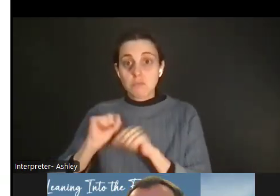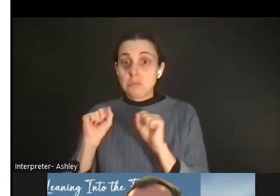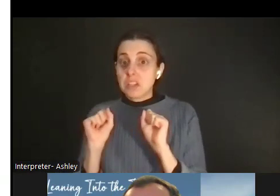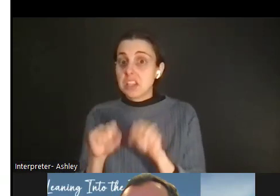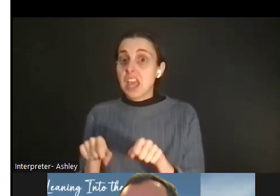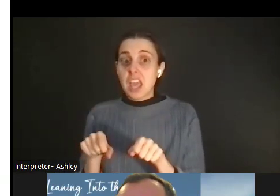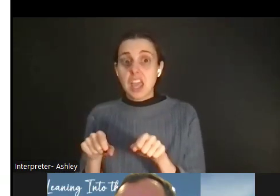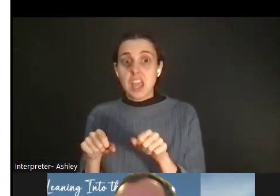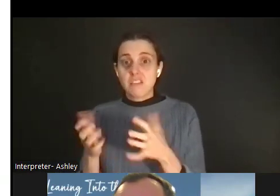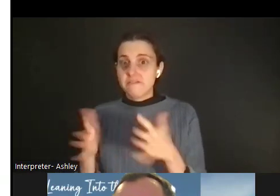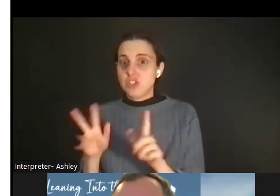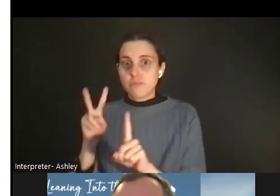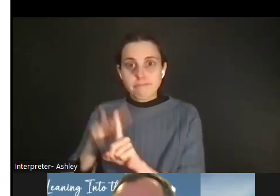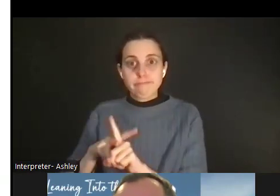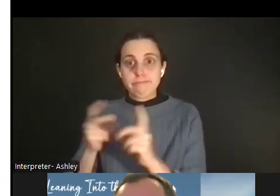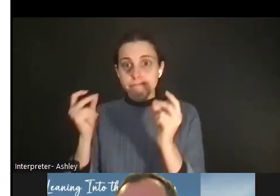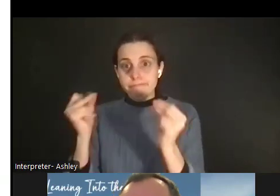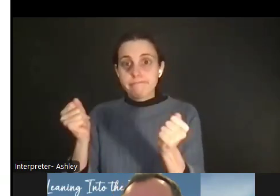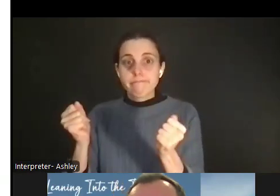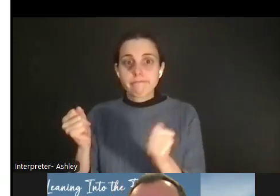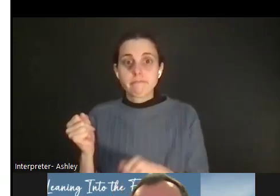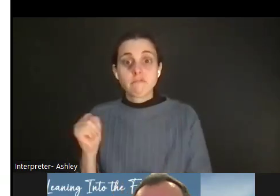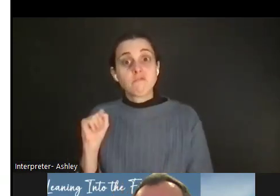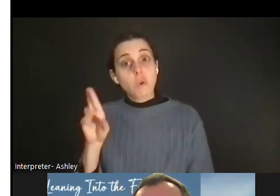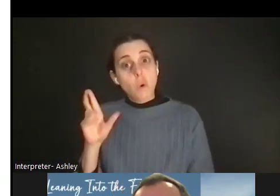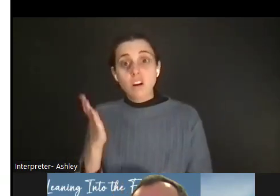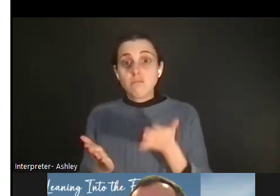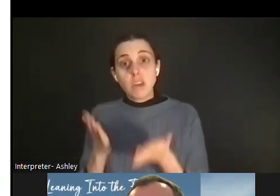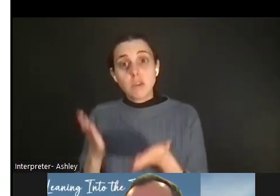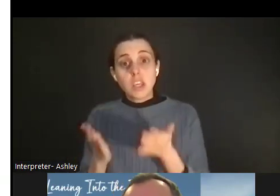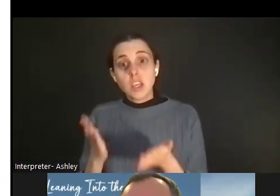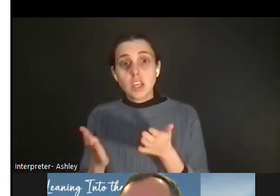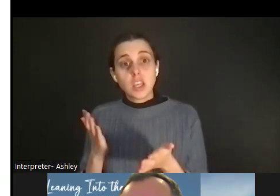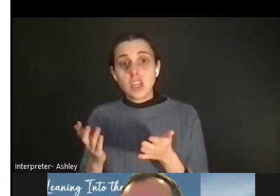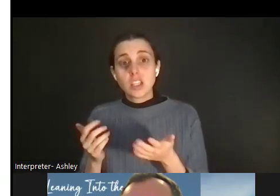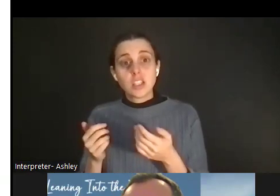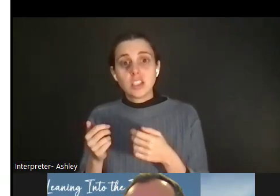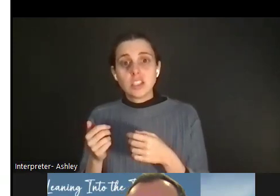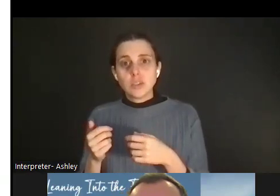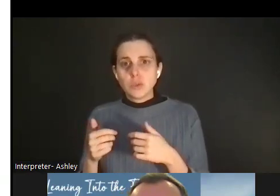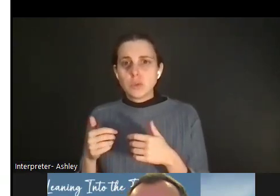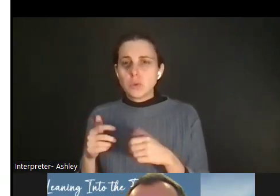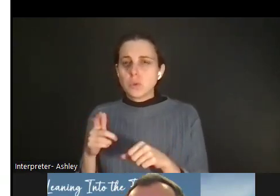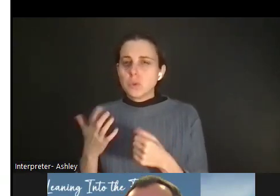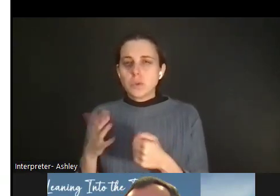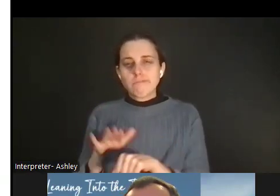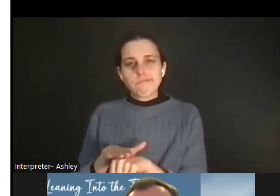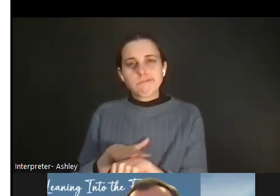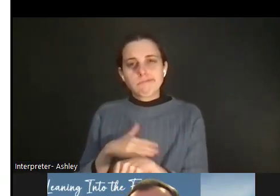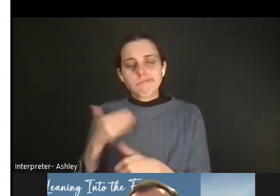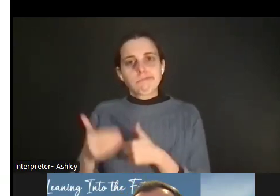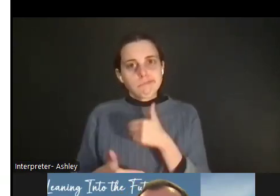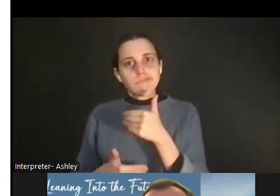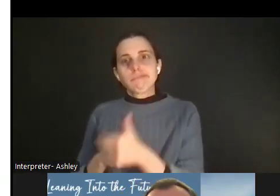implemented right away, right? Or maybe if it's an A3, that's when our